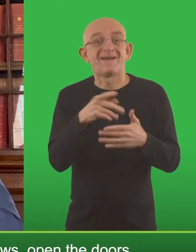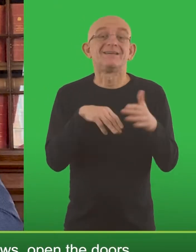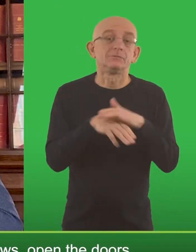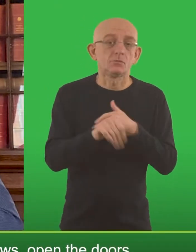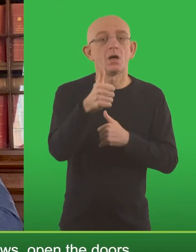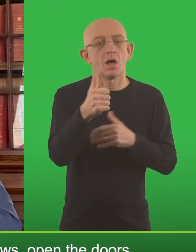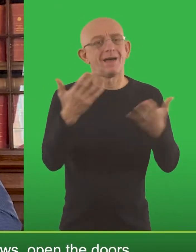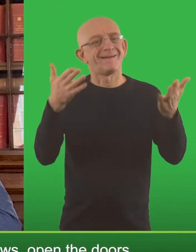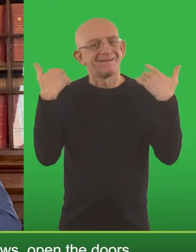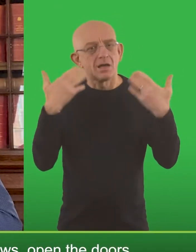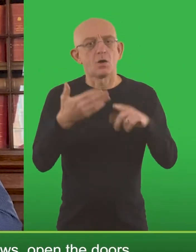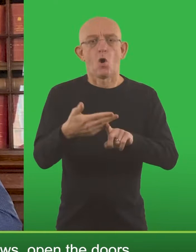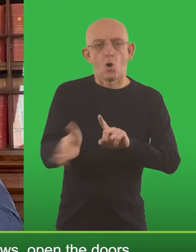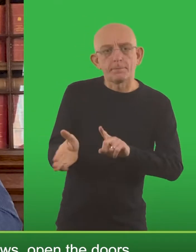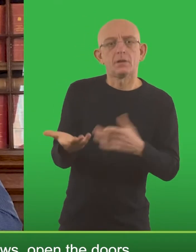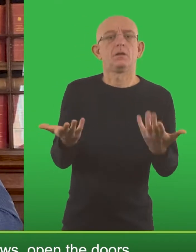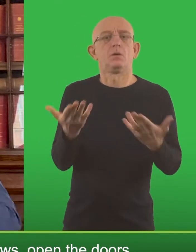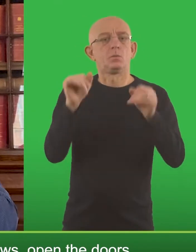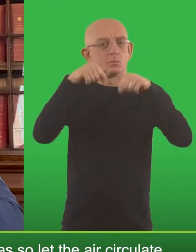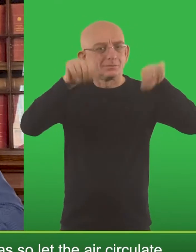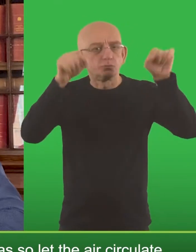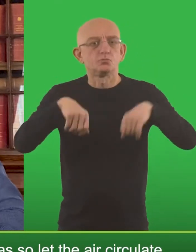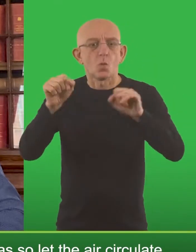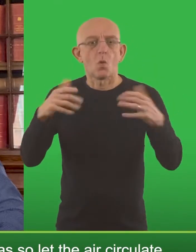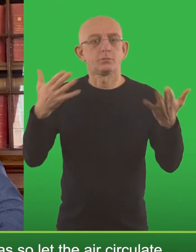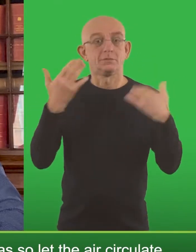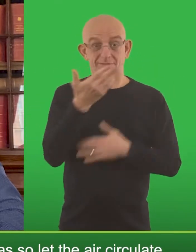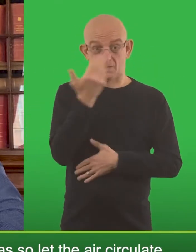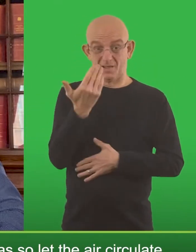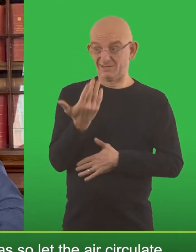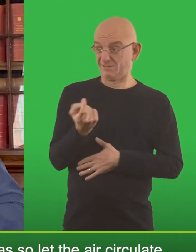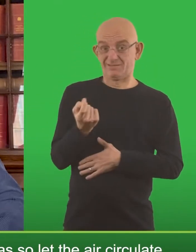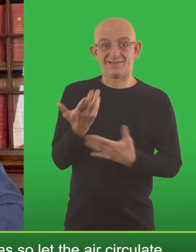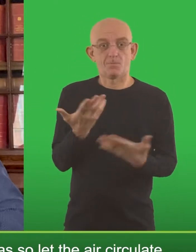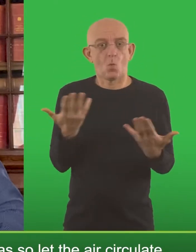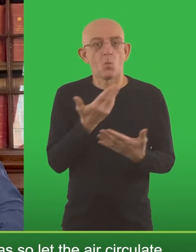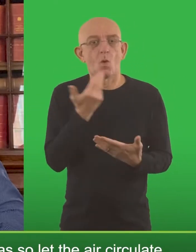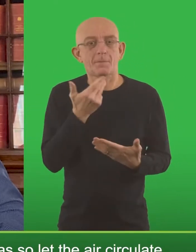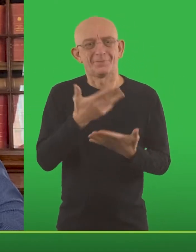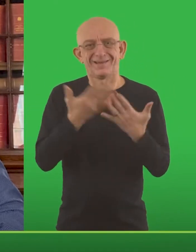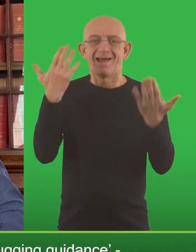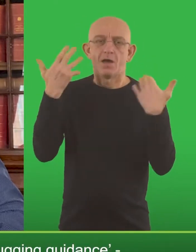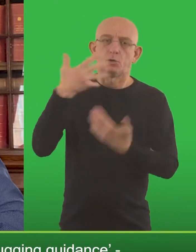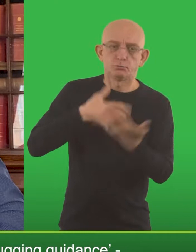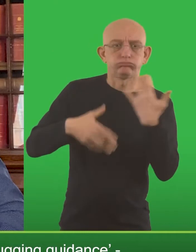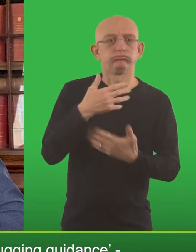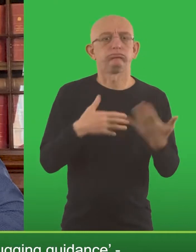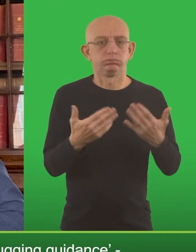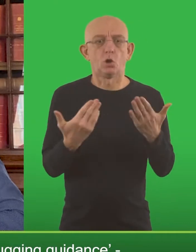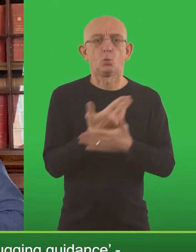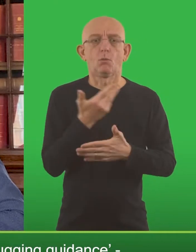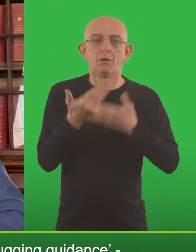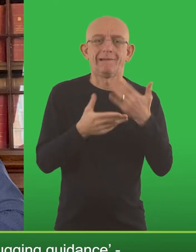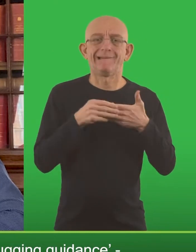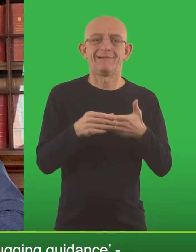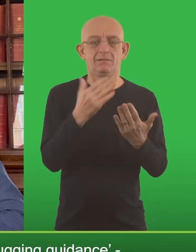If indoors, let fresh air in, open the windows, open the doors. Summer's here and it's a bit warmer than it was, so let the air circulate. New